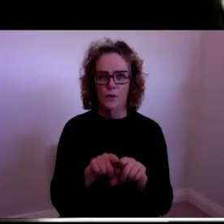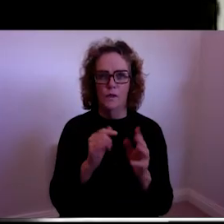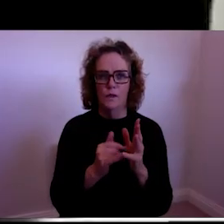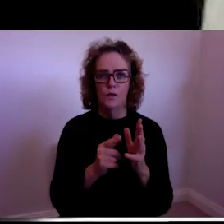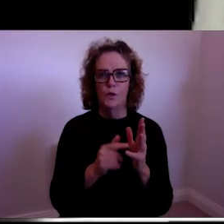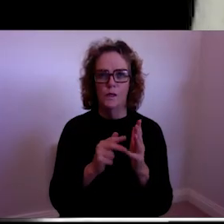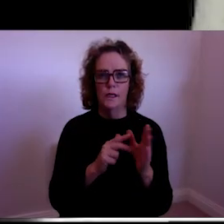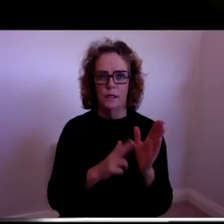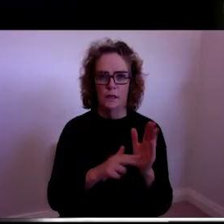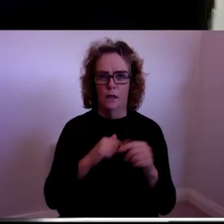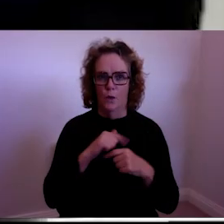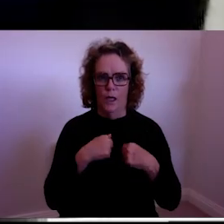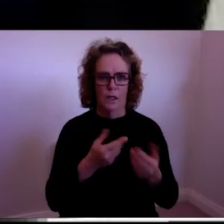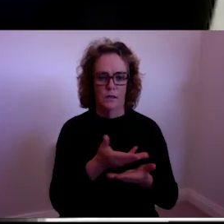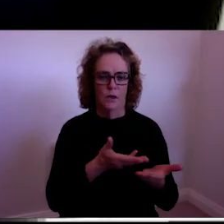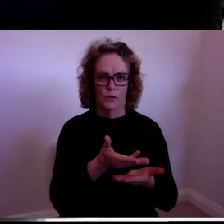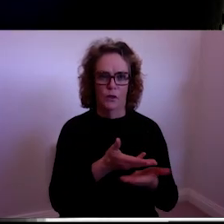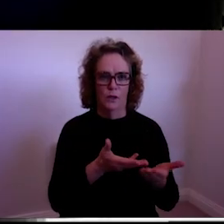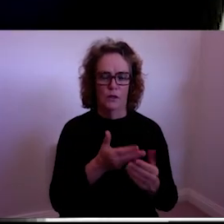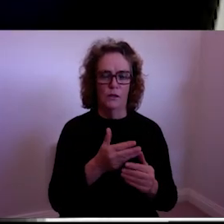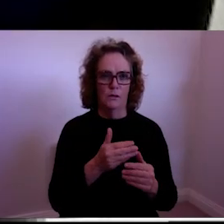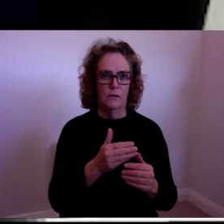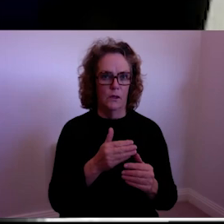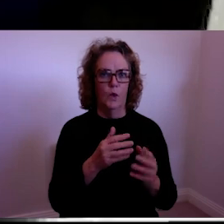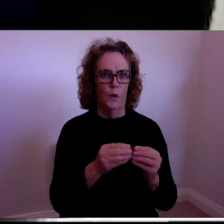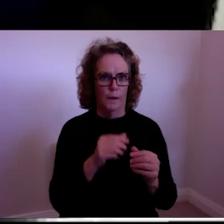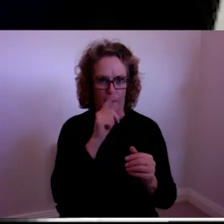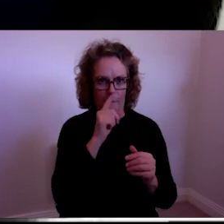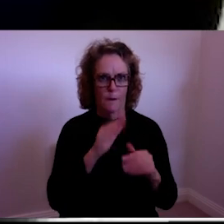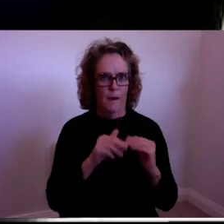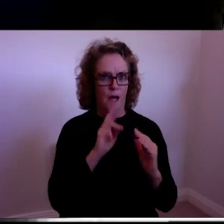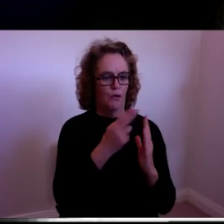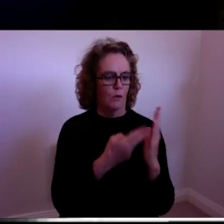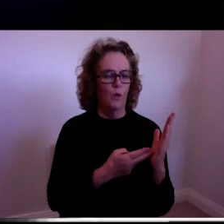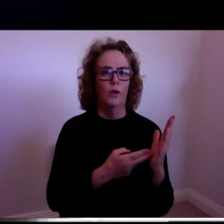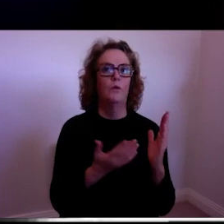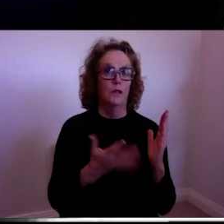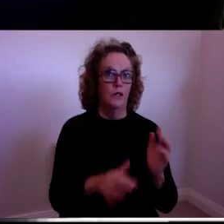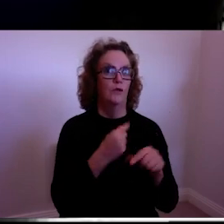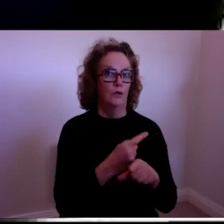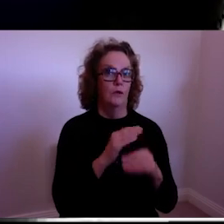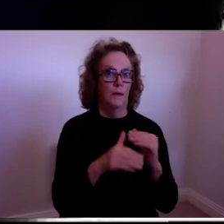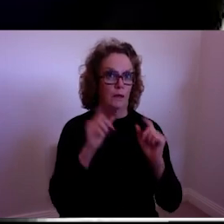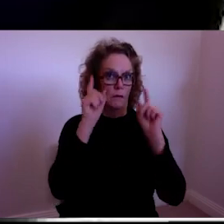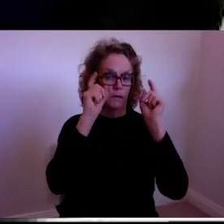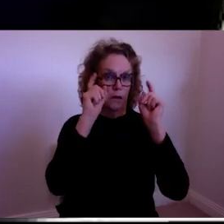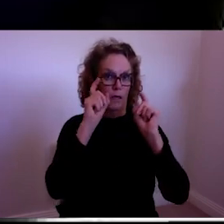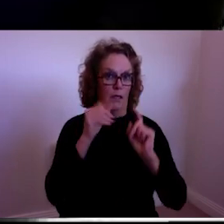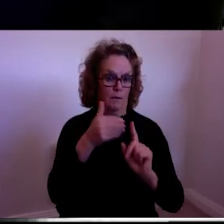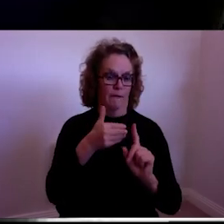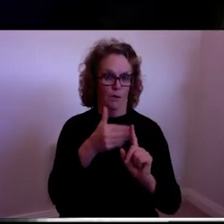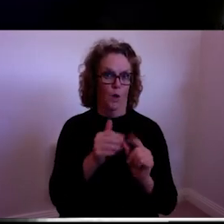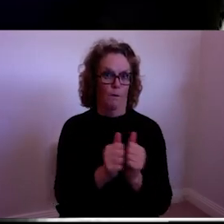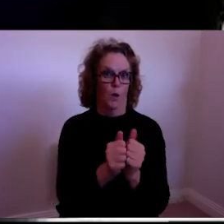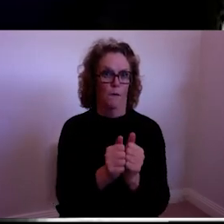did talk about the anxiety that they feel leading up to an appointment and being prepared